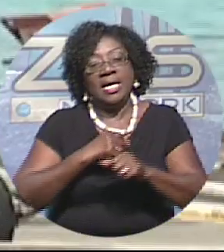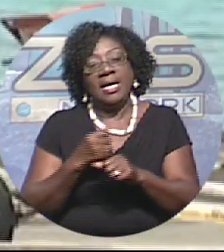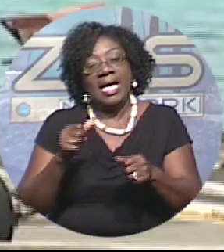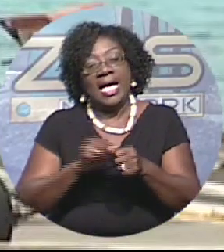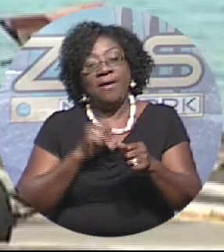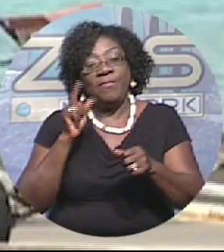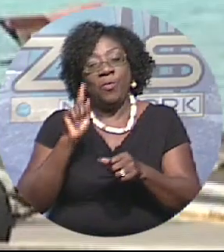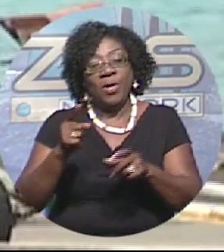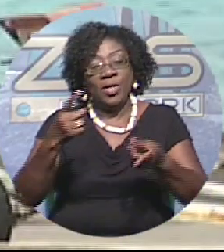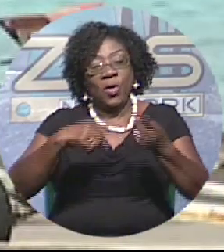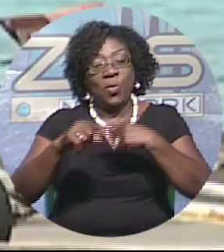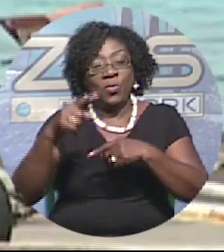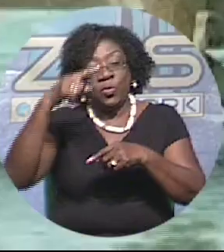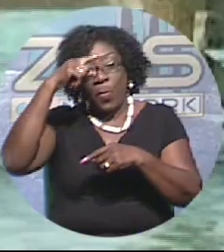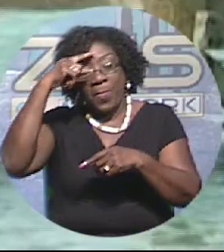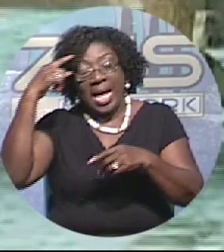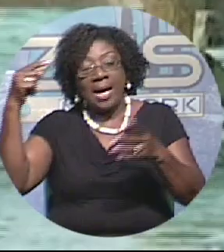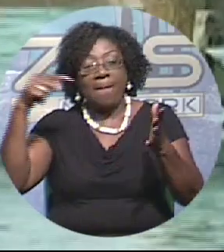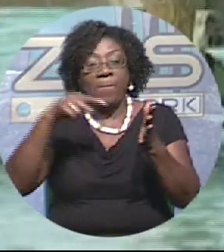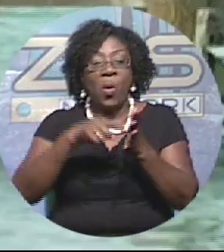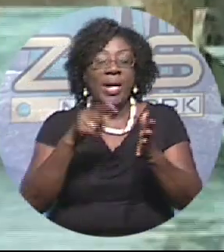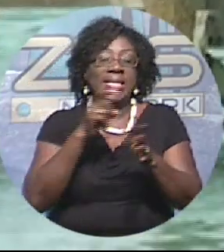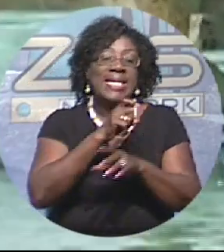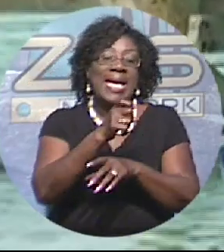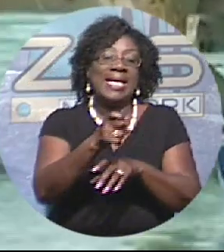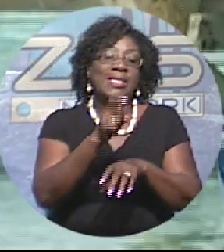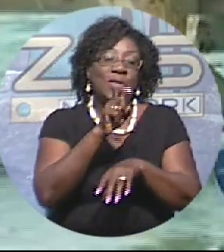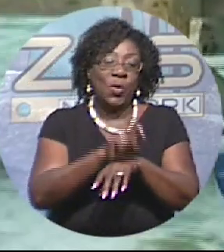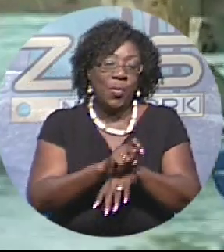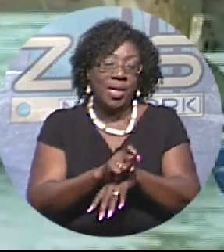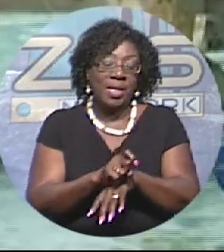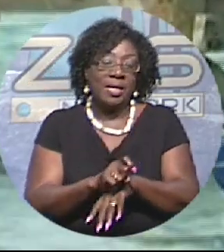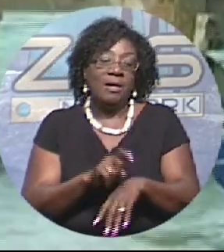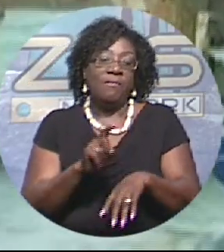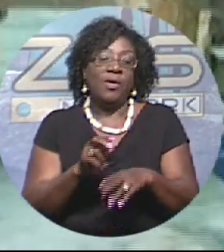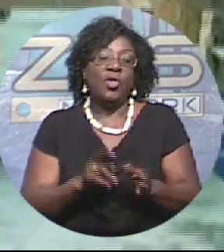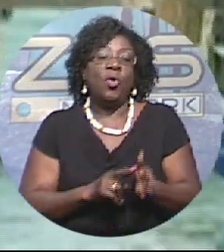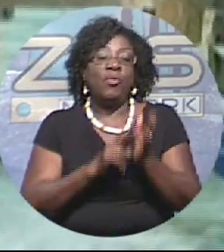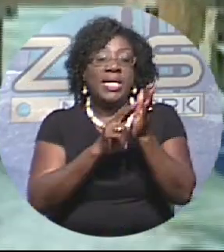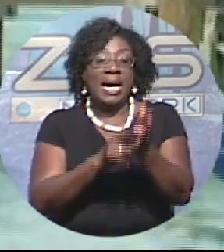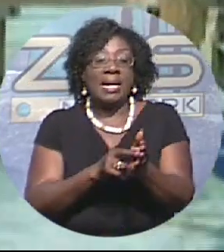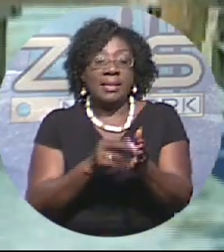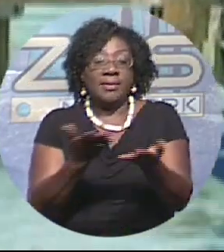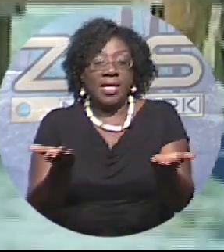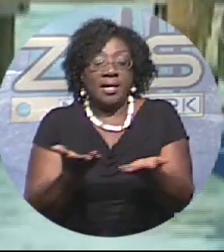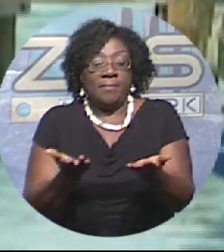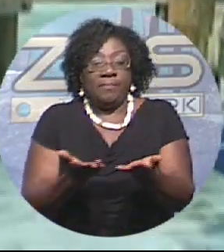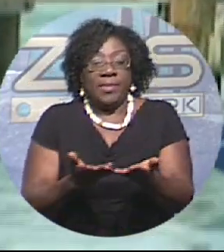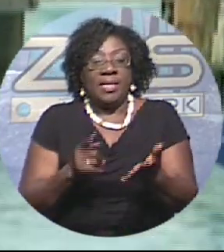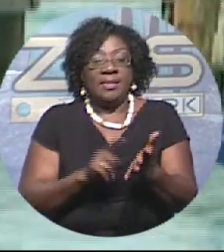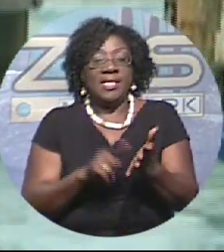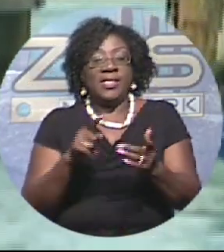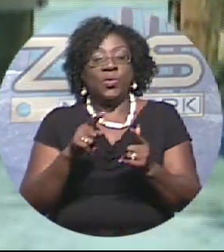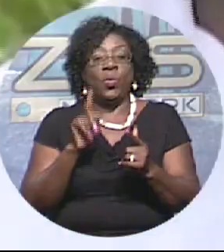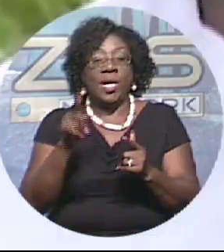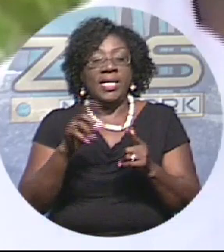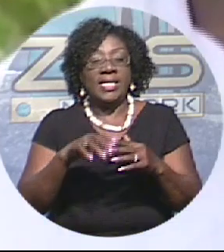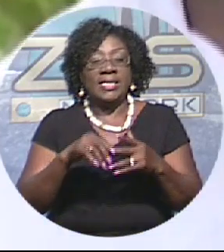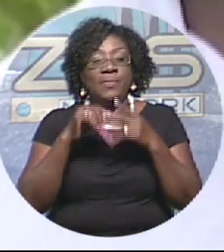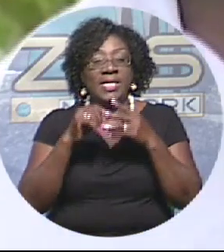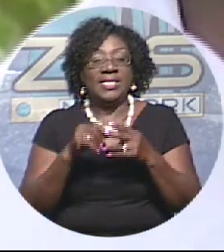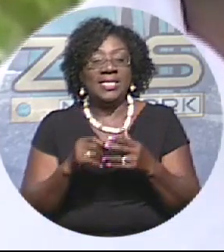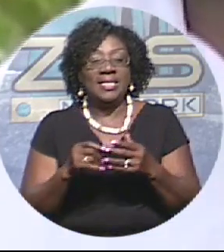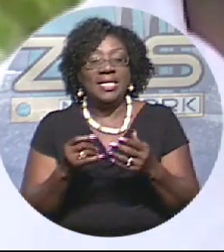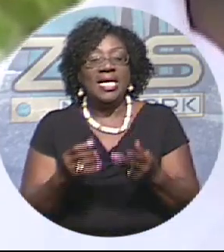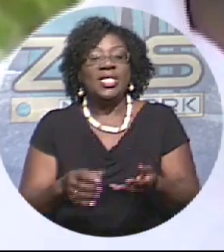to beautiful Black Point Exuma for the staging of their regatta. So why is this regatta so special? It's the uniqueness of the people. They're